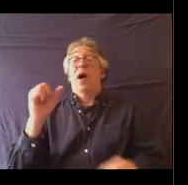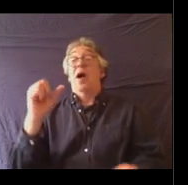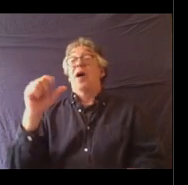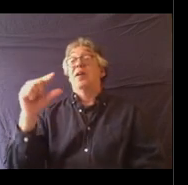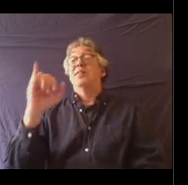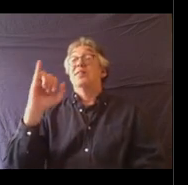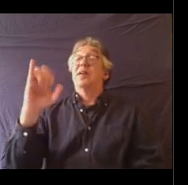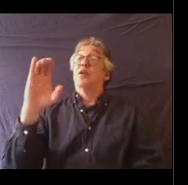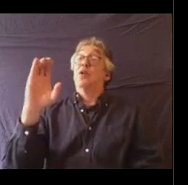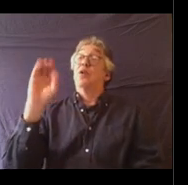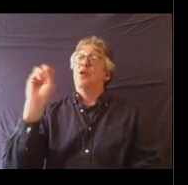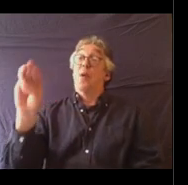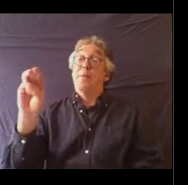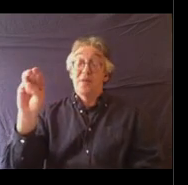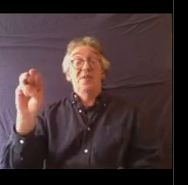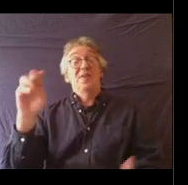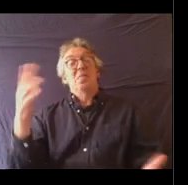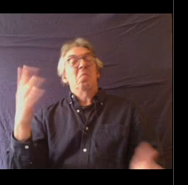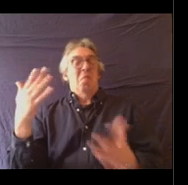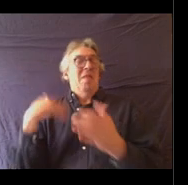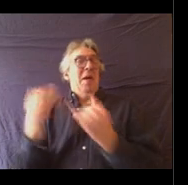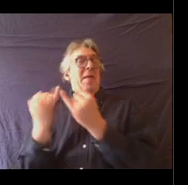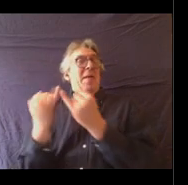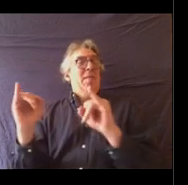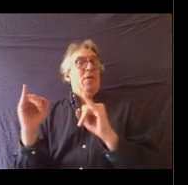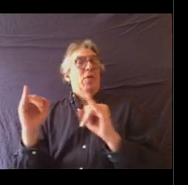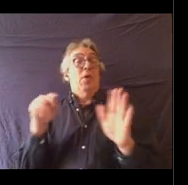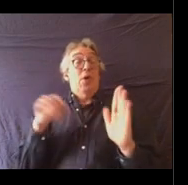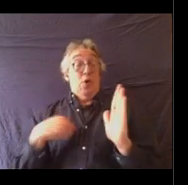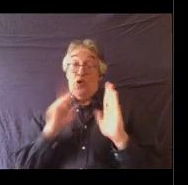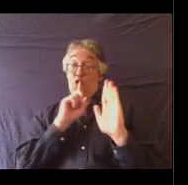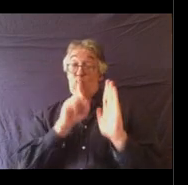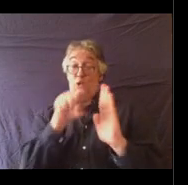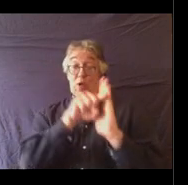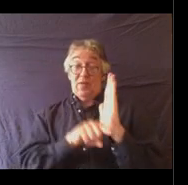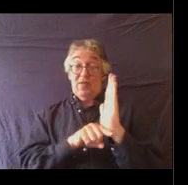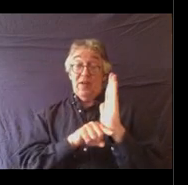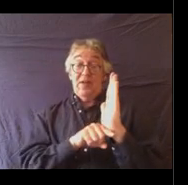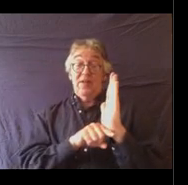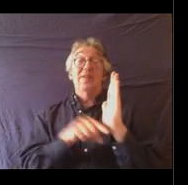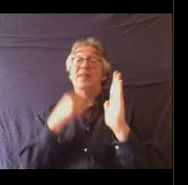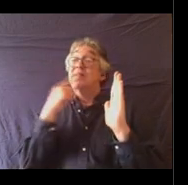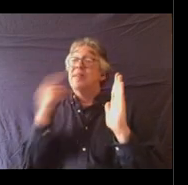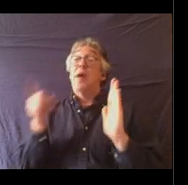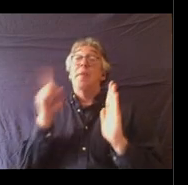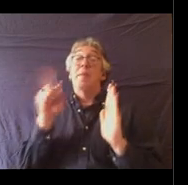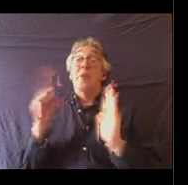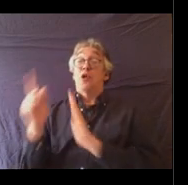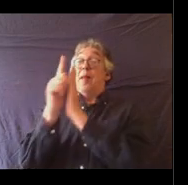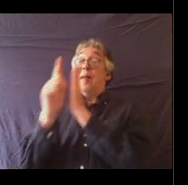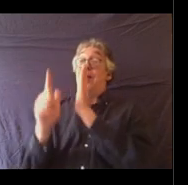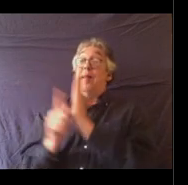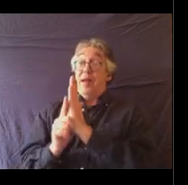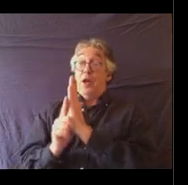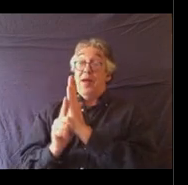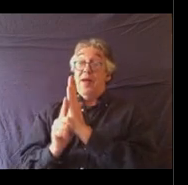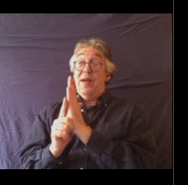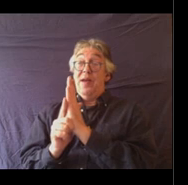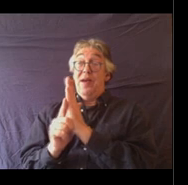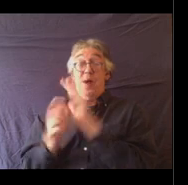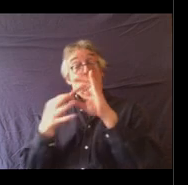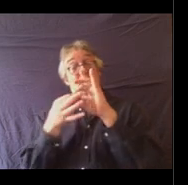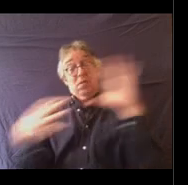the directive is that they have to be legally distinct and functionally independent from their government,